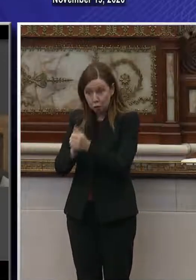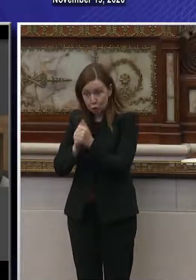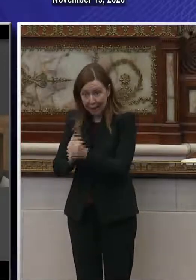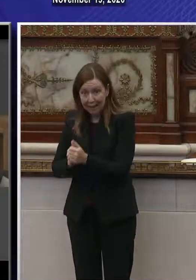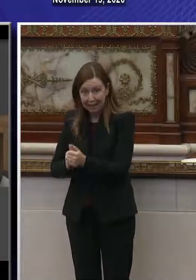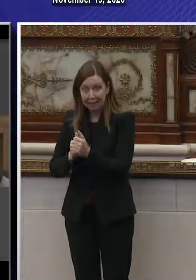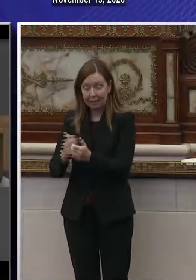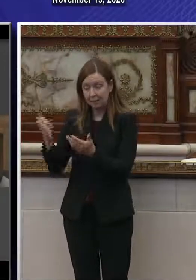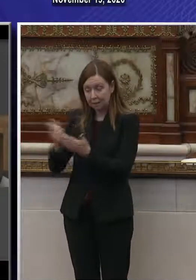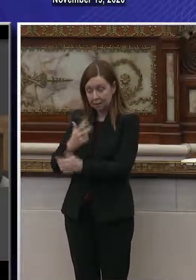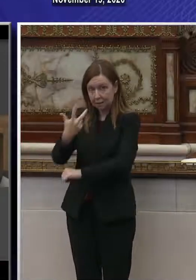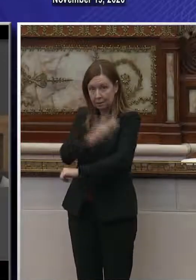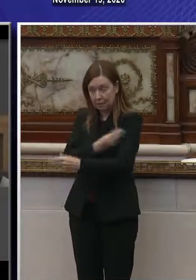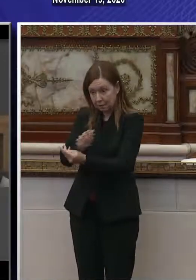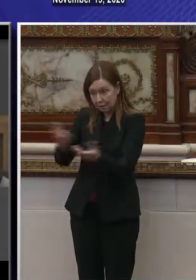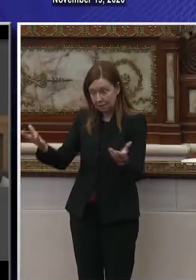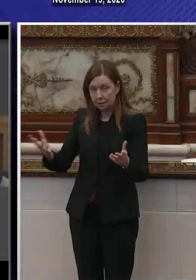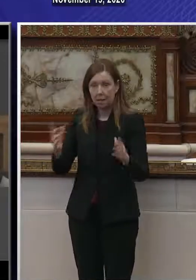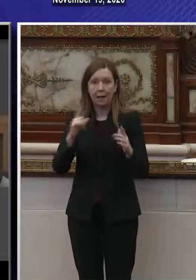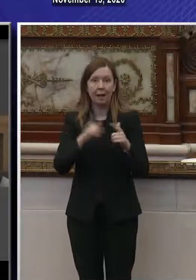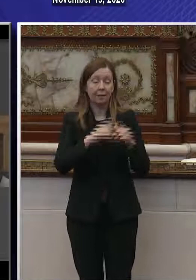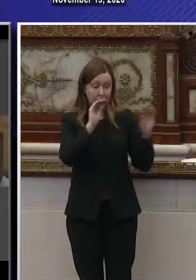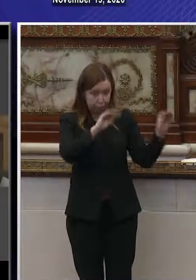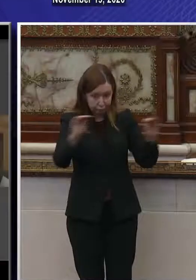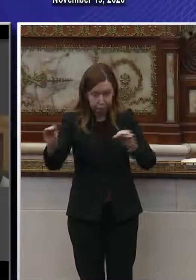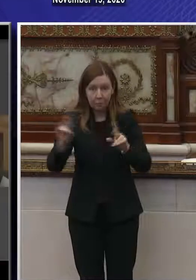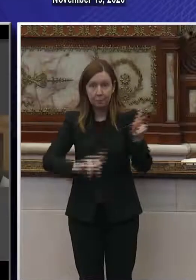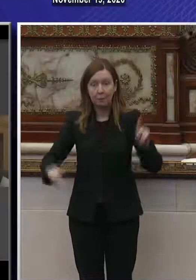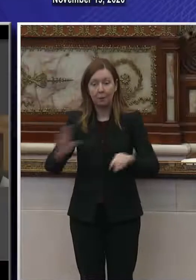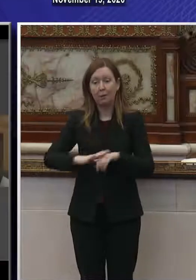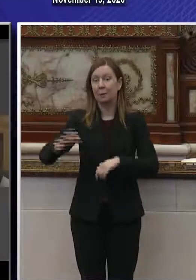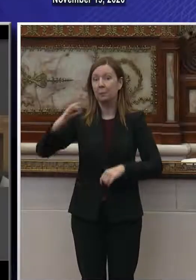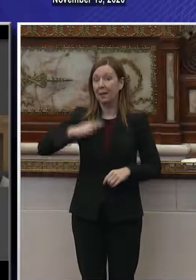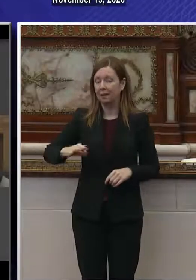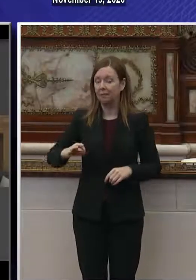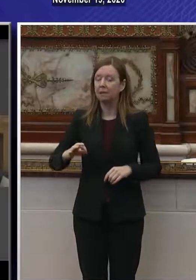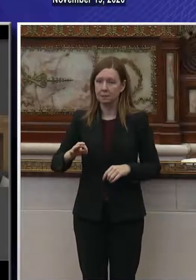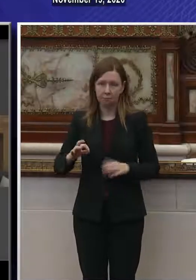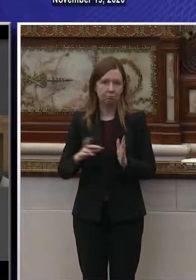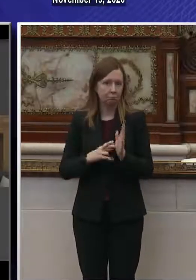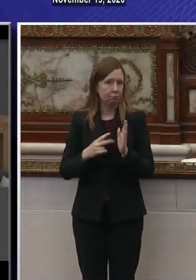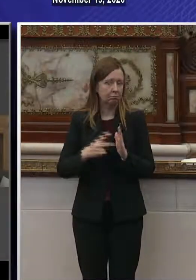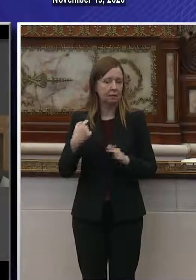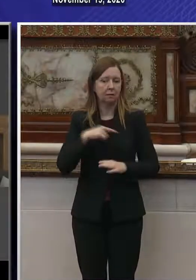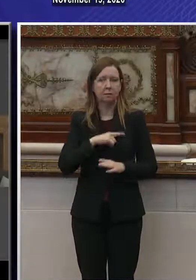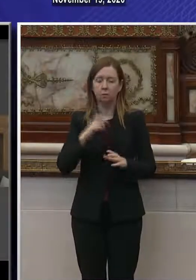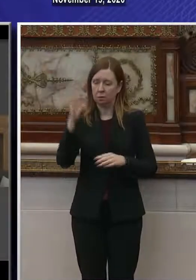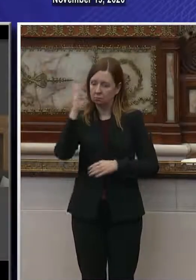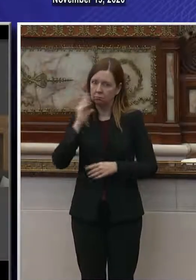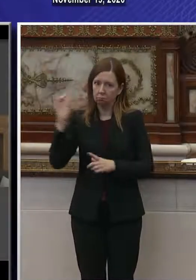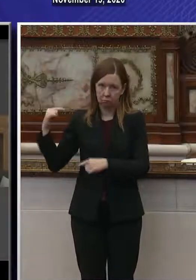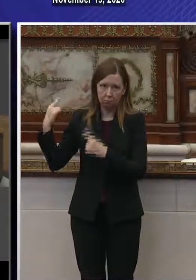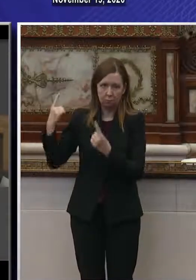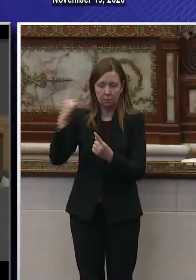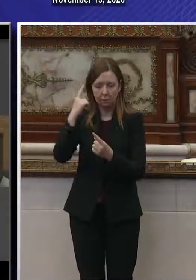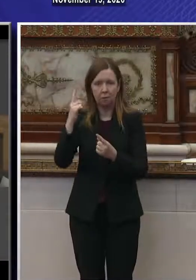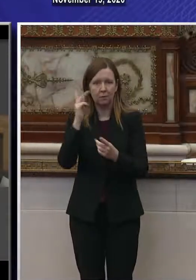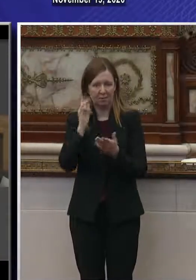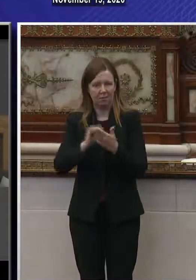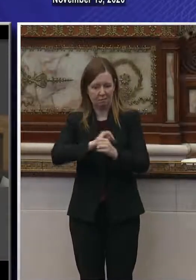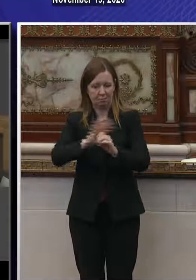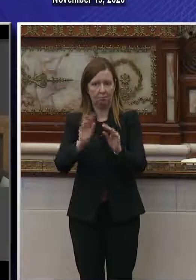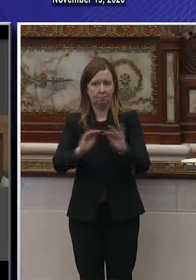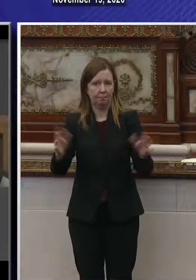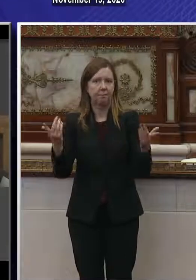and educating the public on the benefits of immunizations has positioned the department well for overseeing distribution of